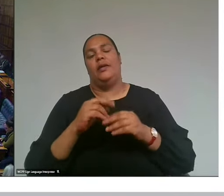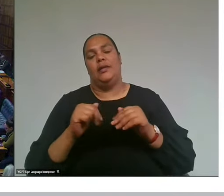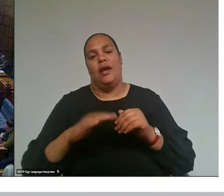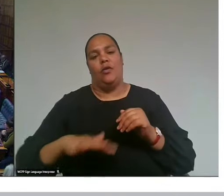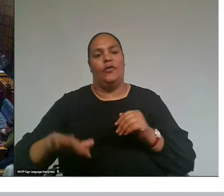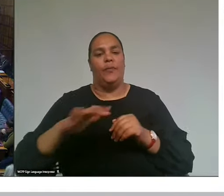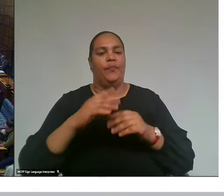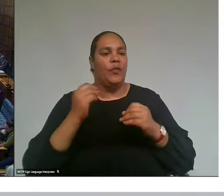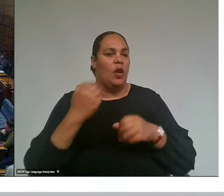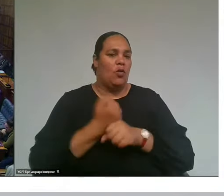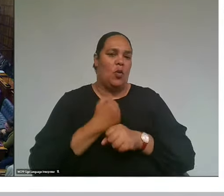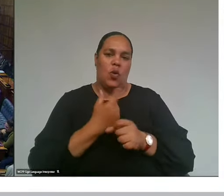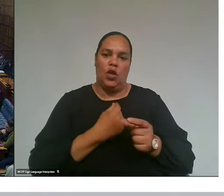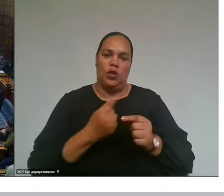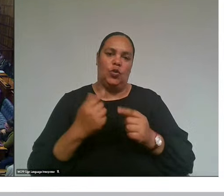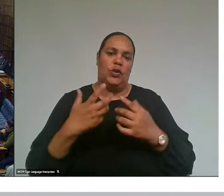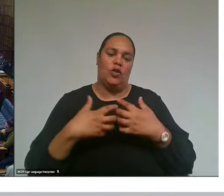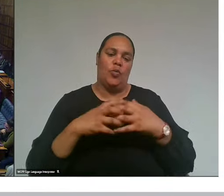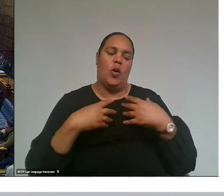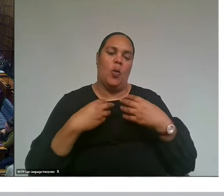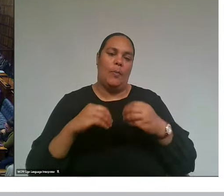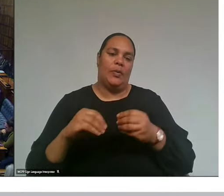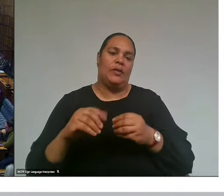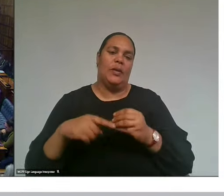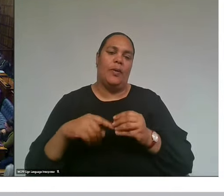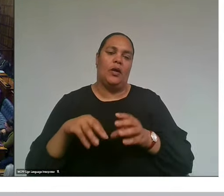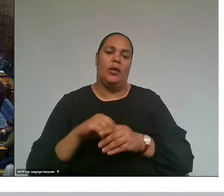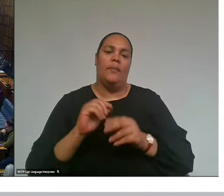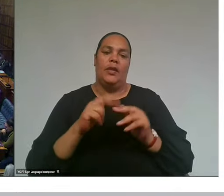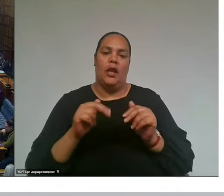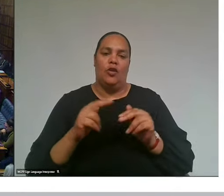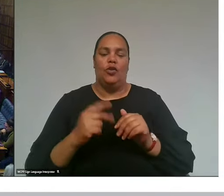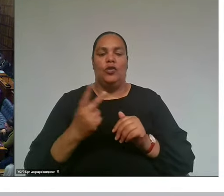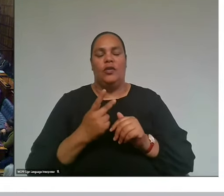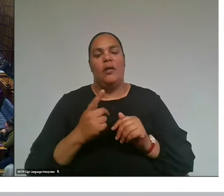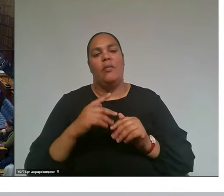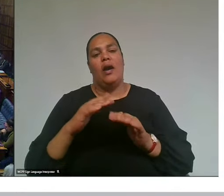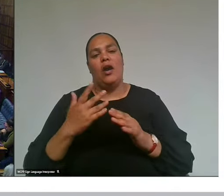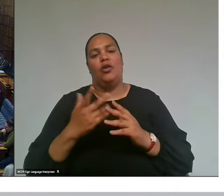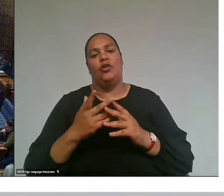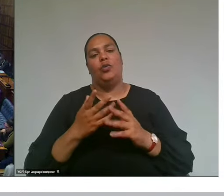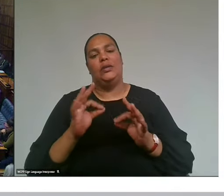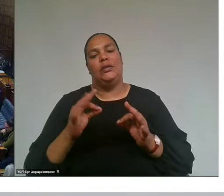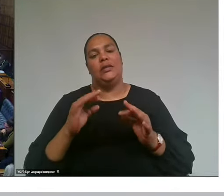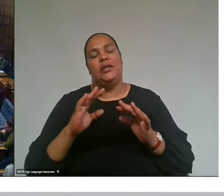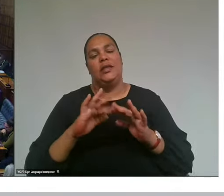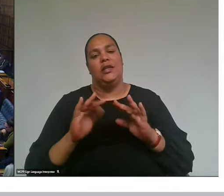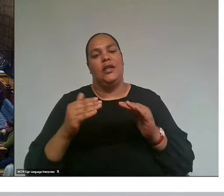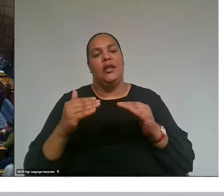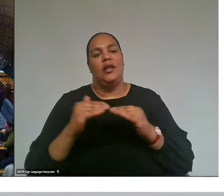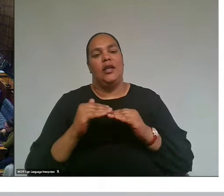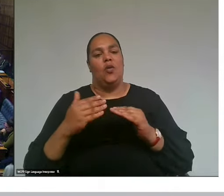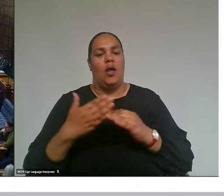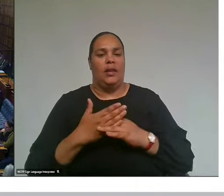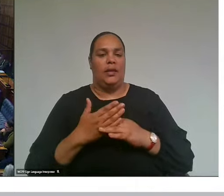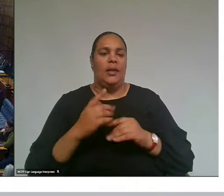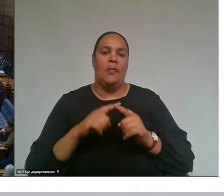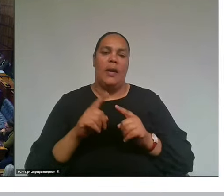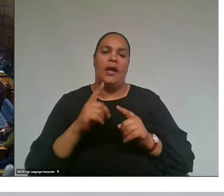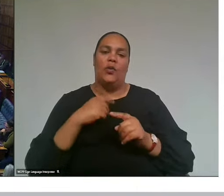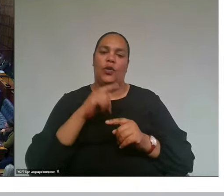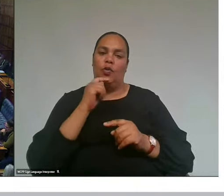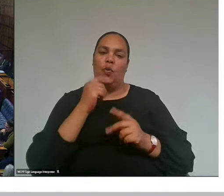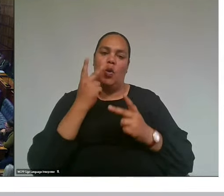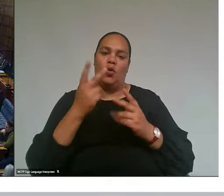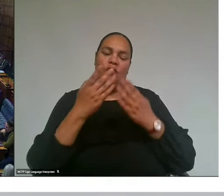a lot of a lot of work has been done on entrepreneurship around with regard to the township and also to sort of breach that inequality I think but obviously we looking for a